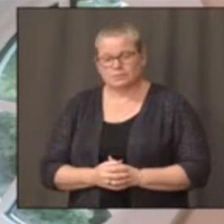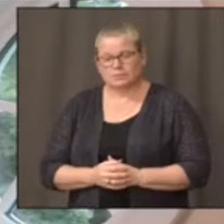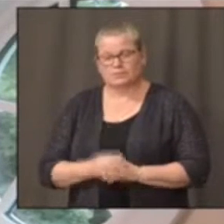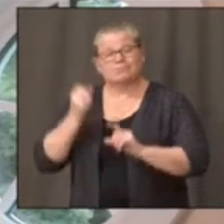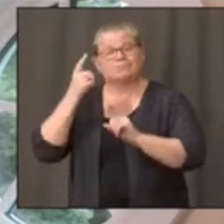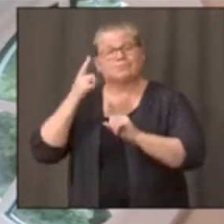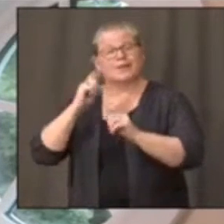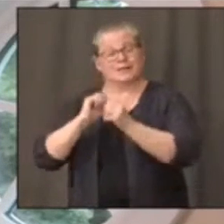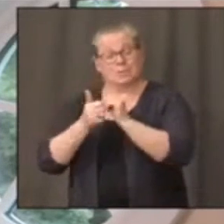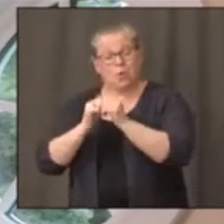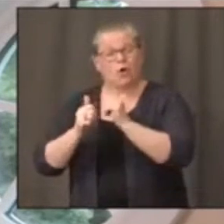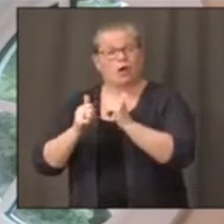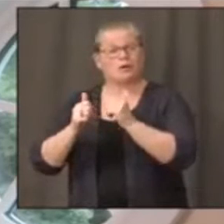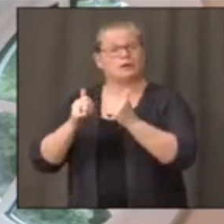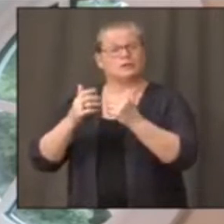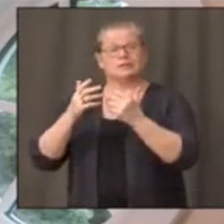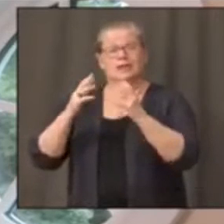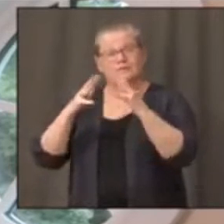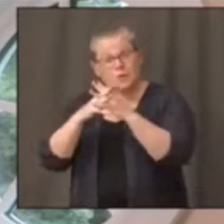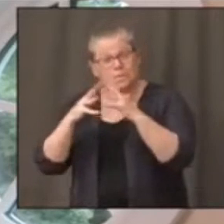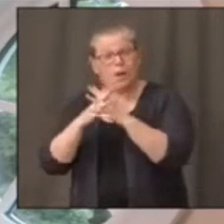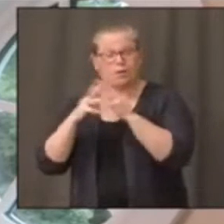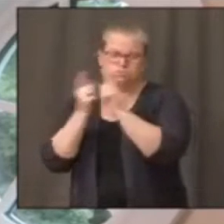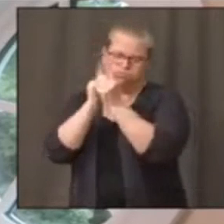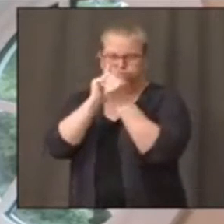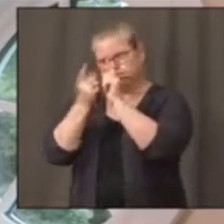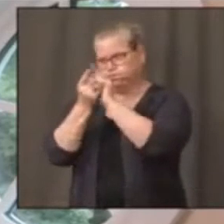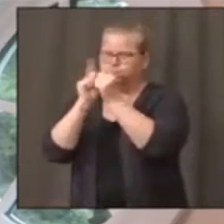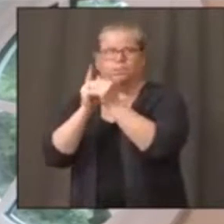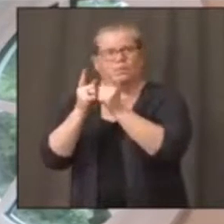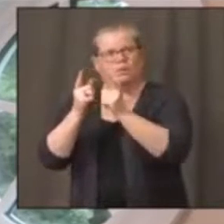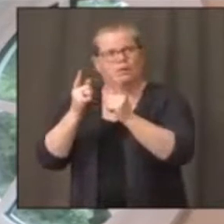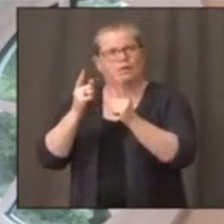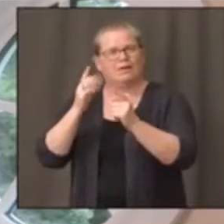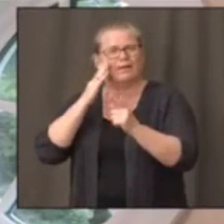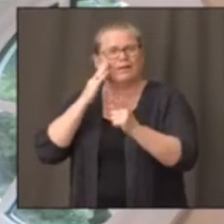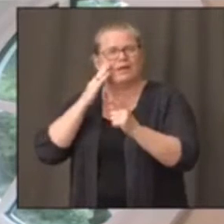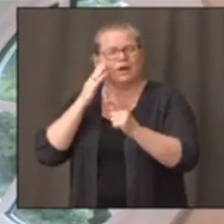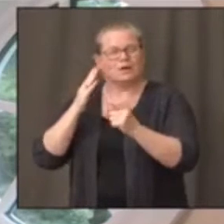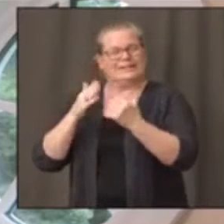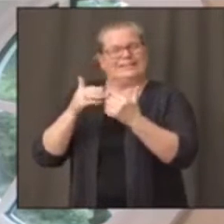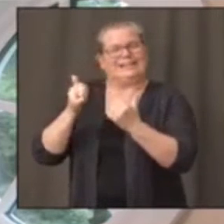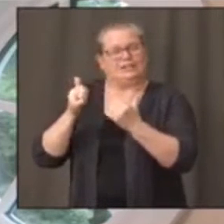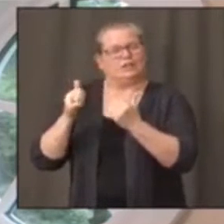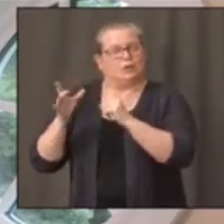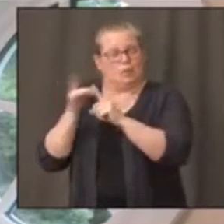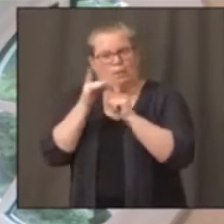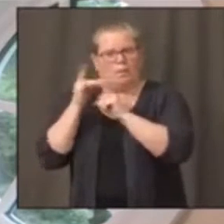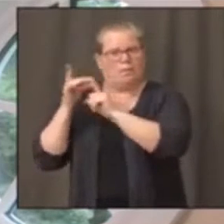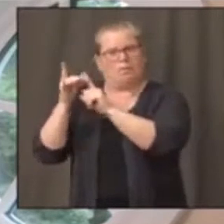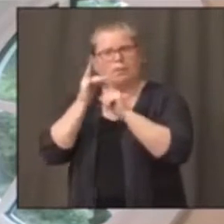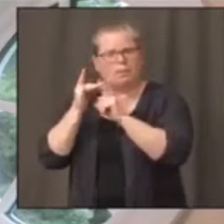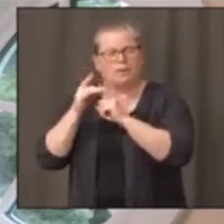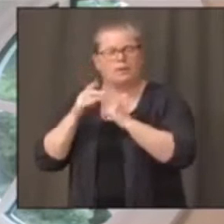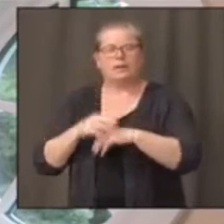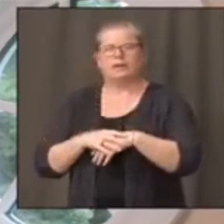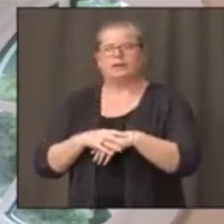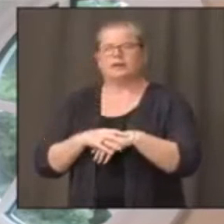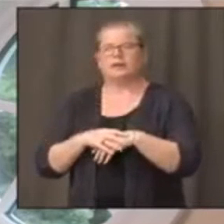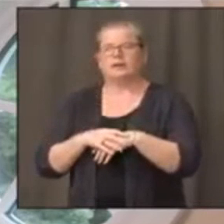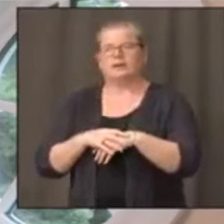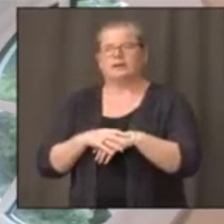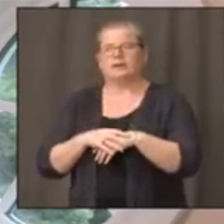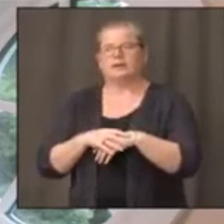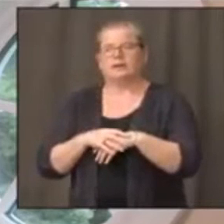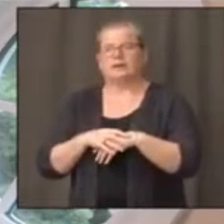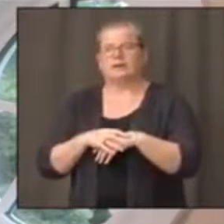of spread is high, you need to try to create a protective bubble around the athletes in those settings. And it's harder to do at the collegiate level,